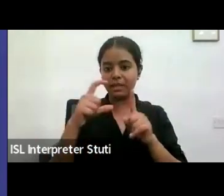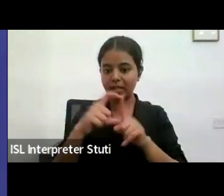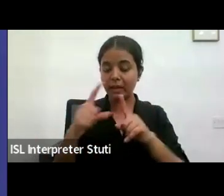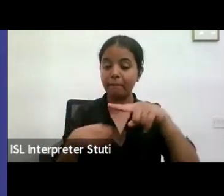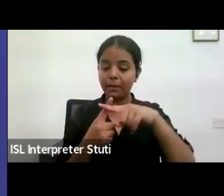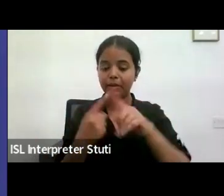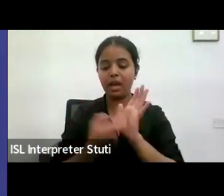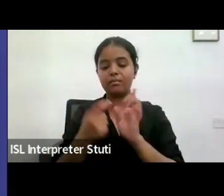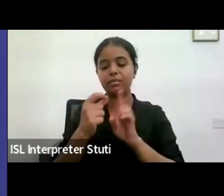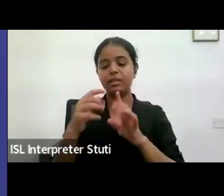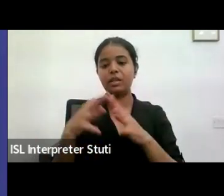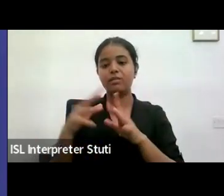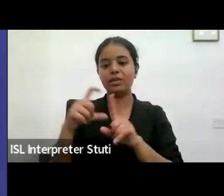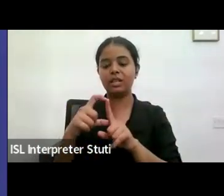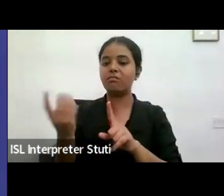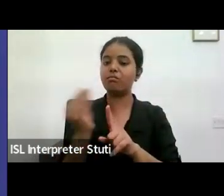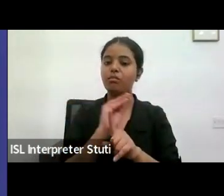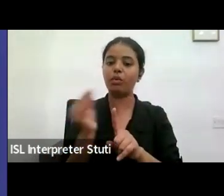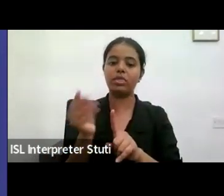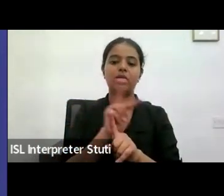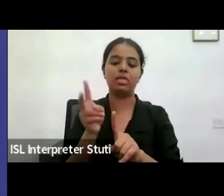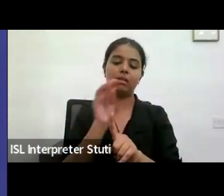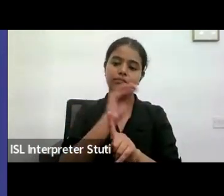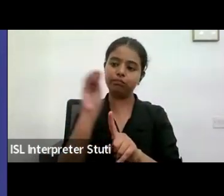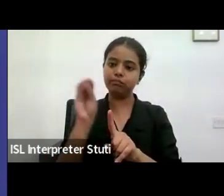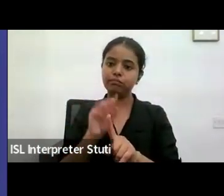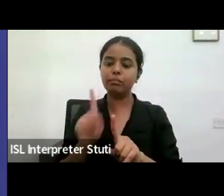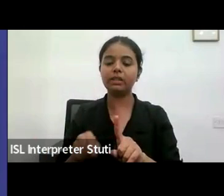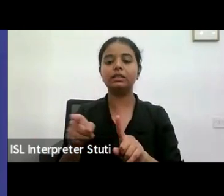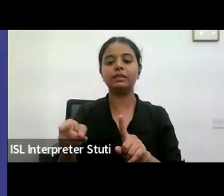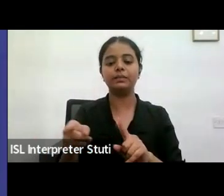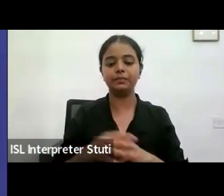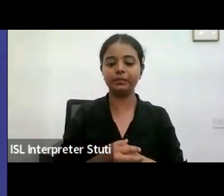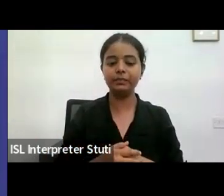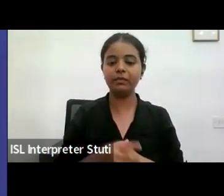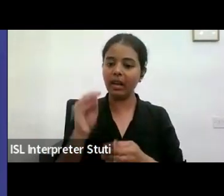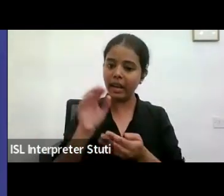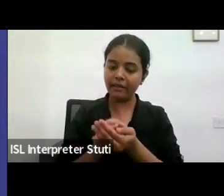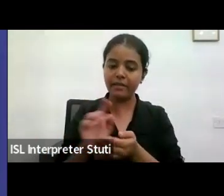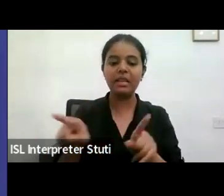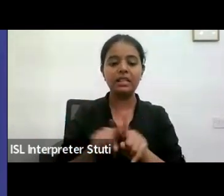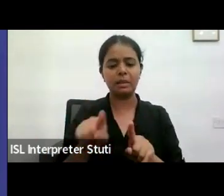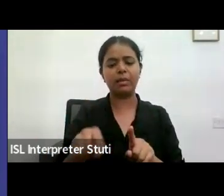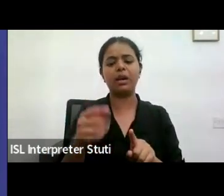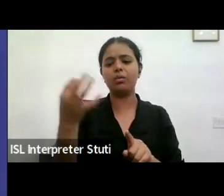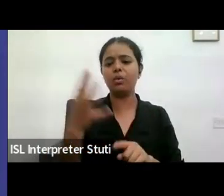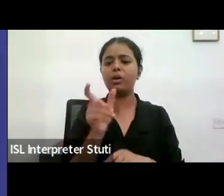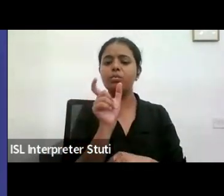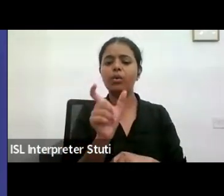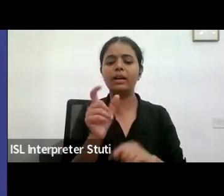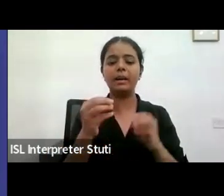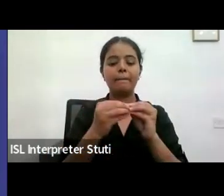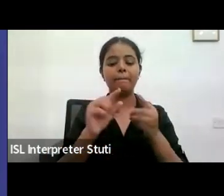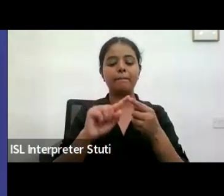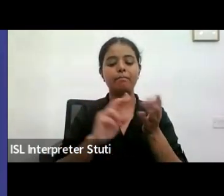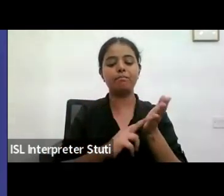Act. New terms. So we have terms such as benchmark disabilities. We have terms such